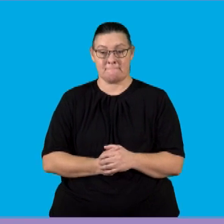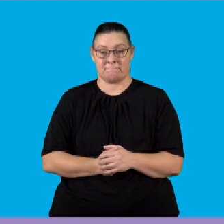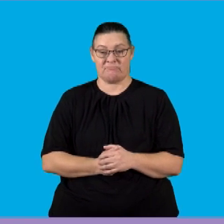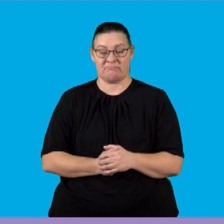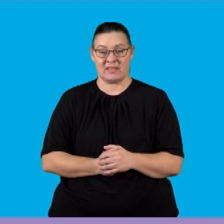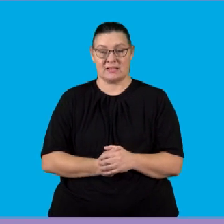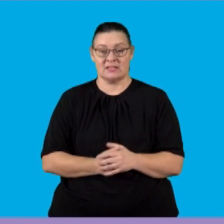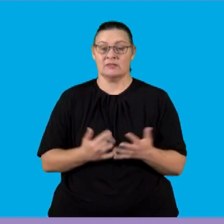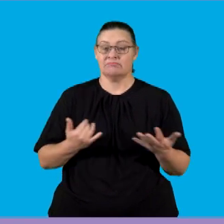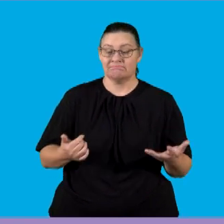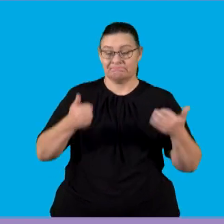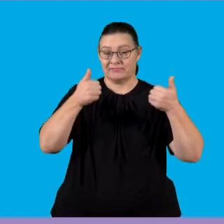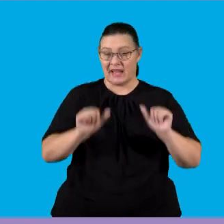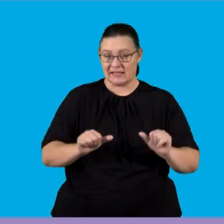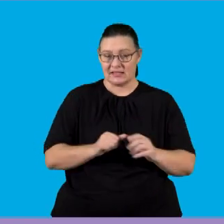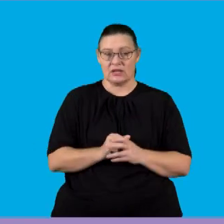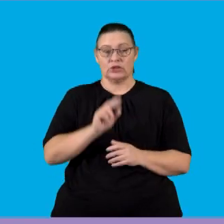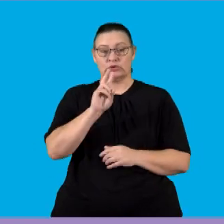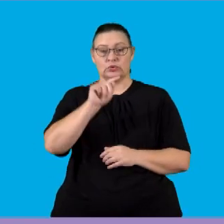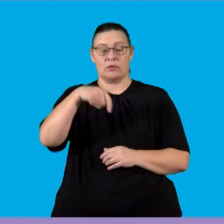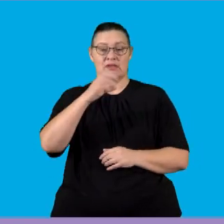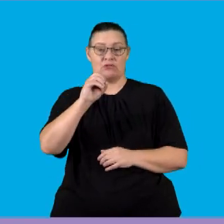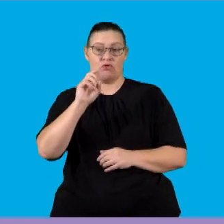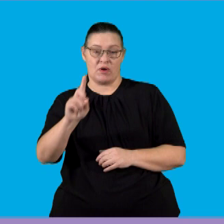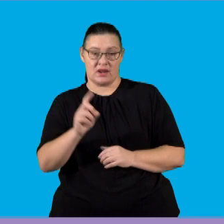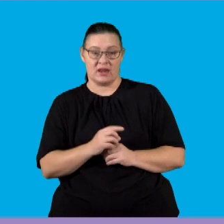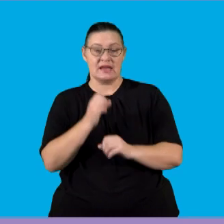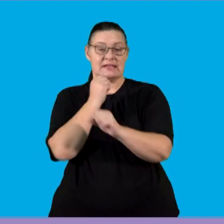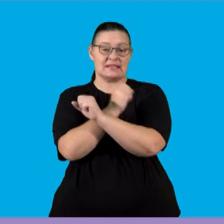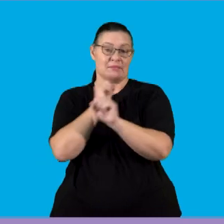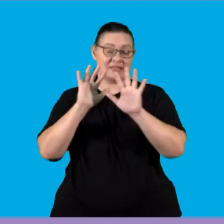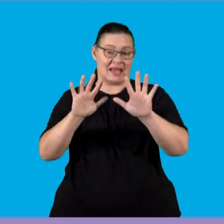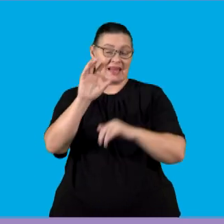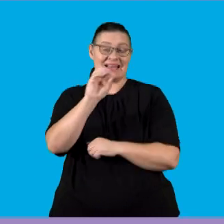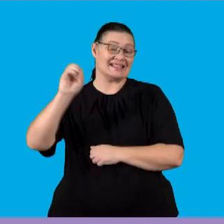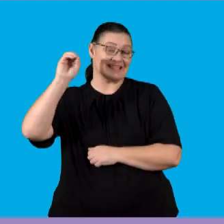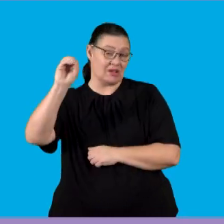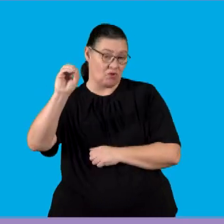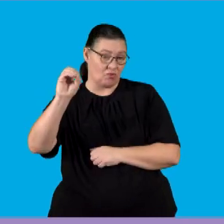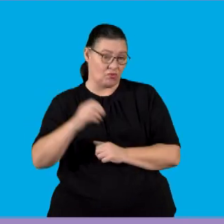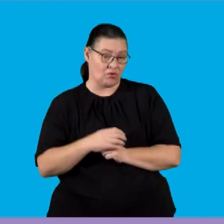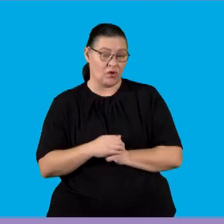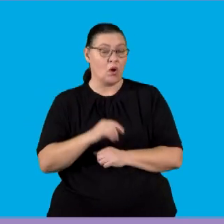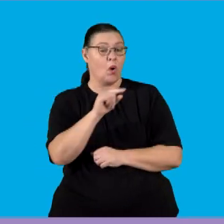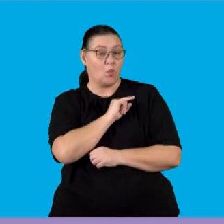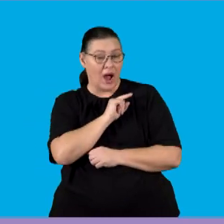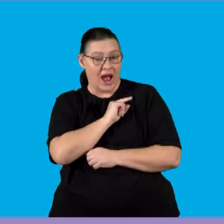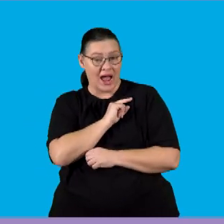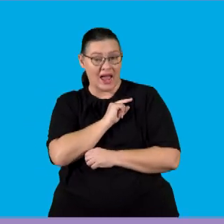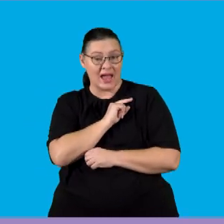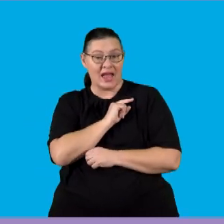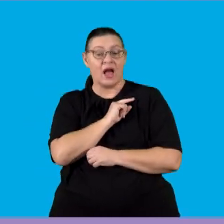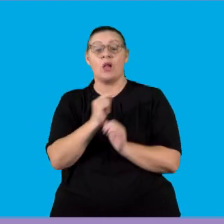45. This next one is 2,01 multiplied by 10 to the exponent 0. And because we know